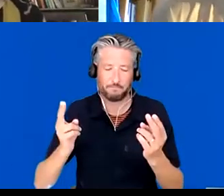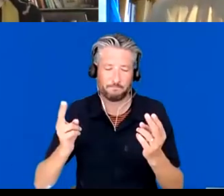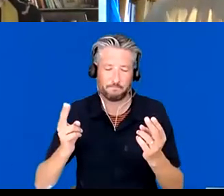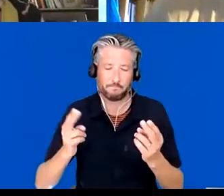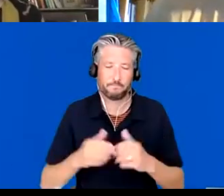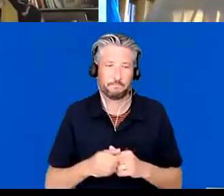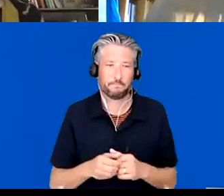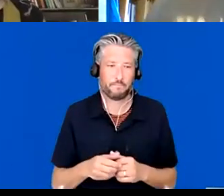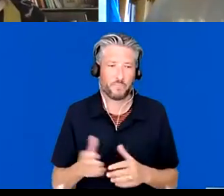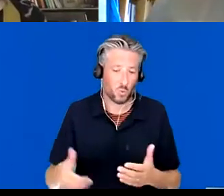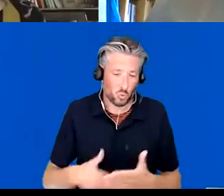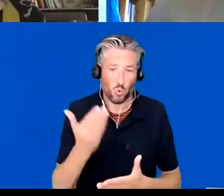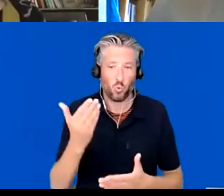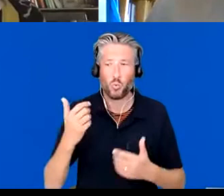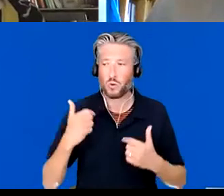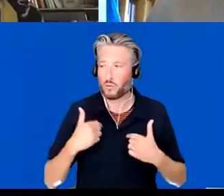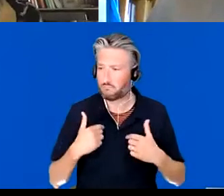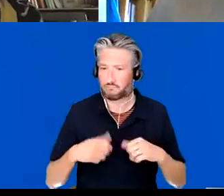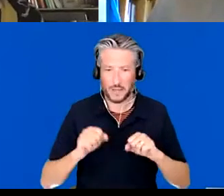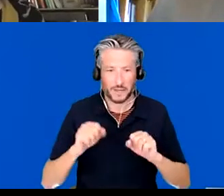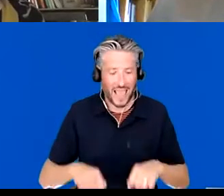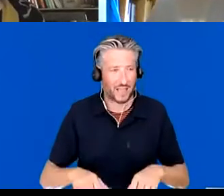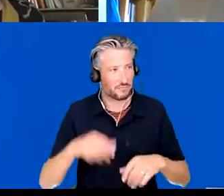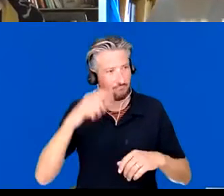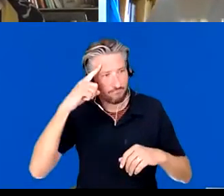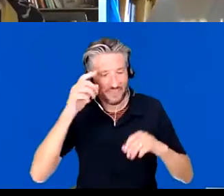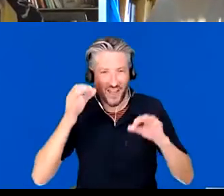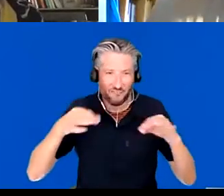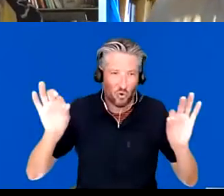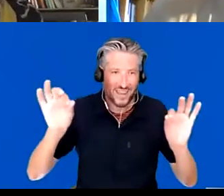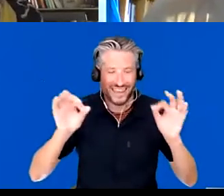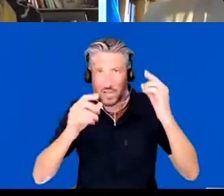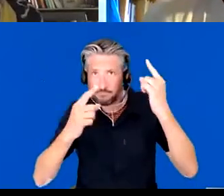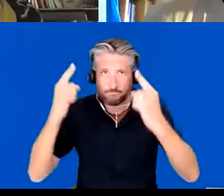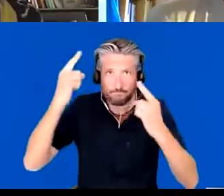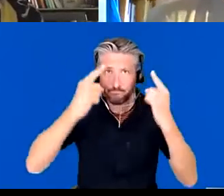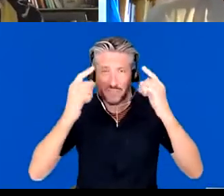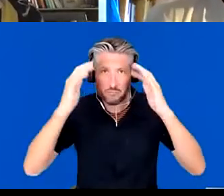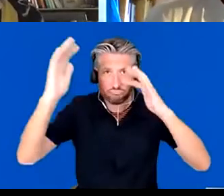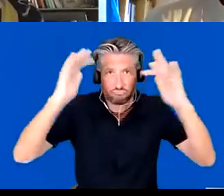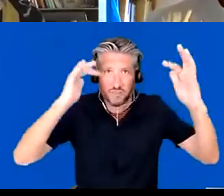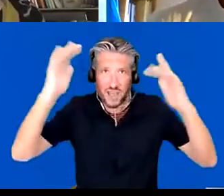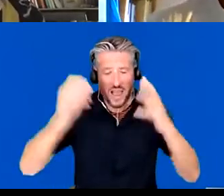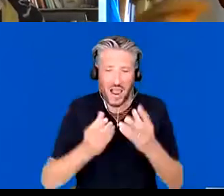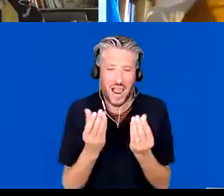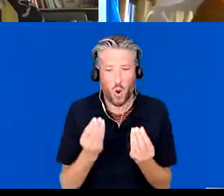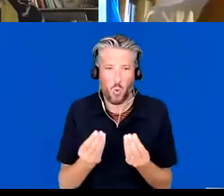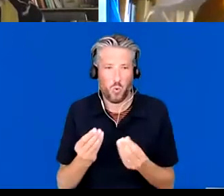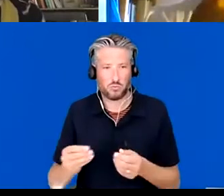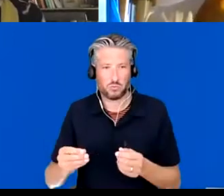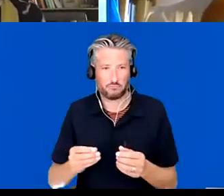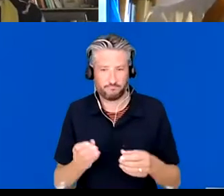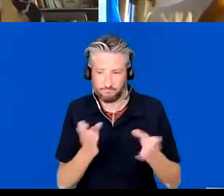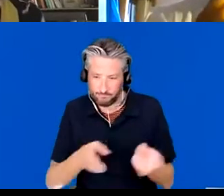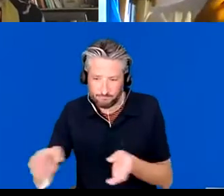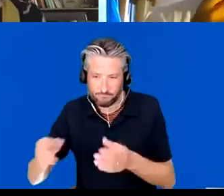be freer, you know, we can also be creative in how we do this, and also take account of